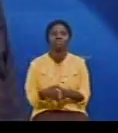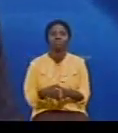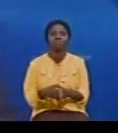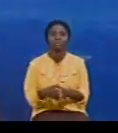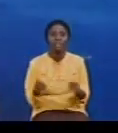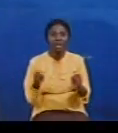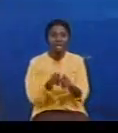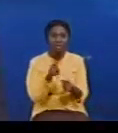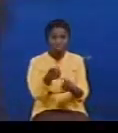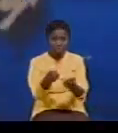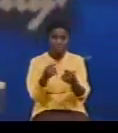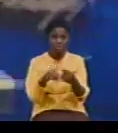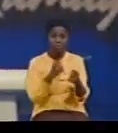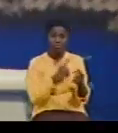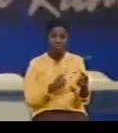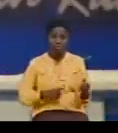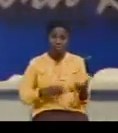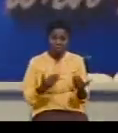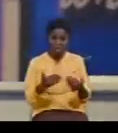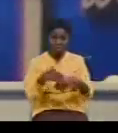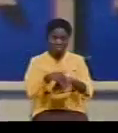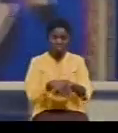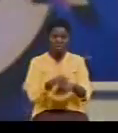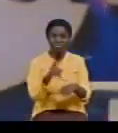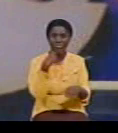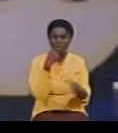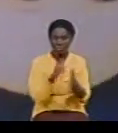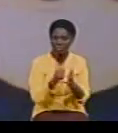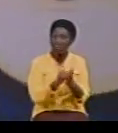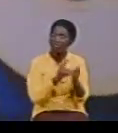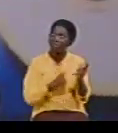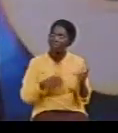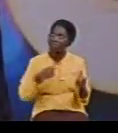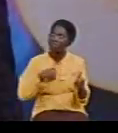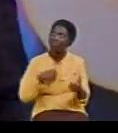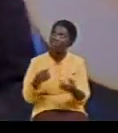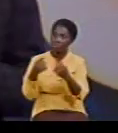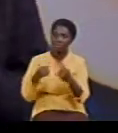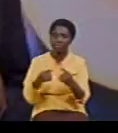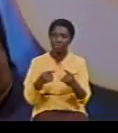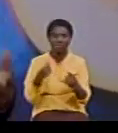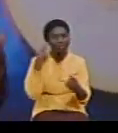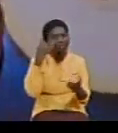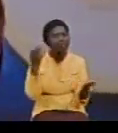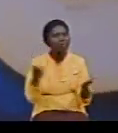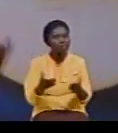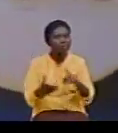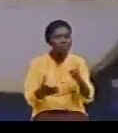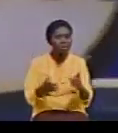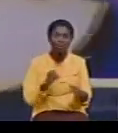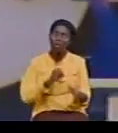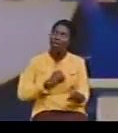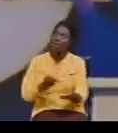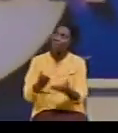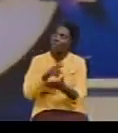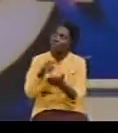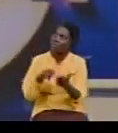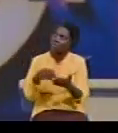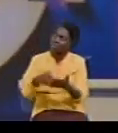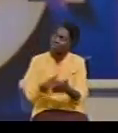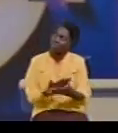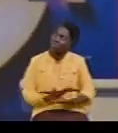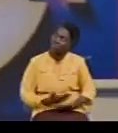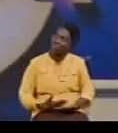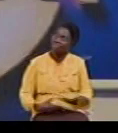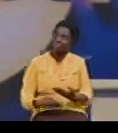you come to the Lord tonight, you say, Lord, I come. What have you come for? I want this new birth. I